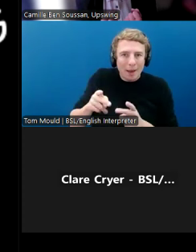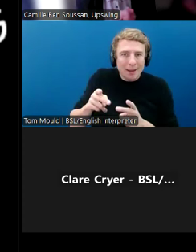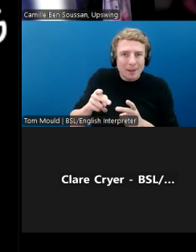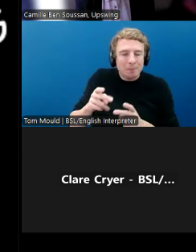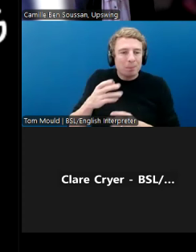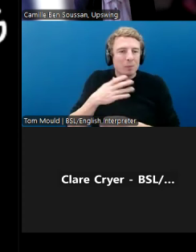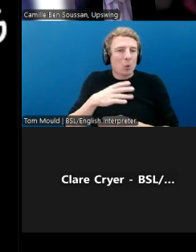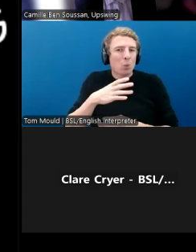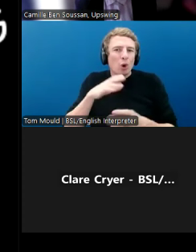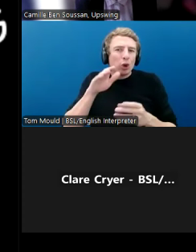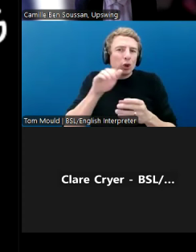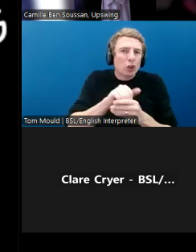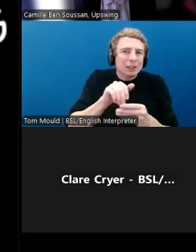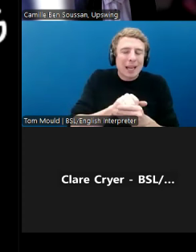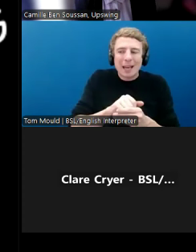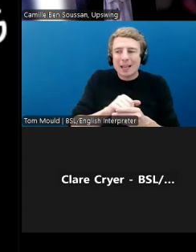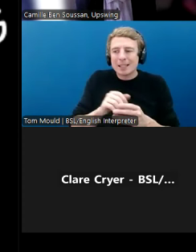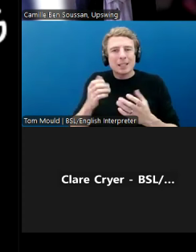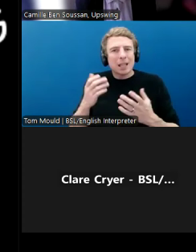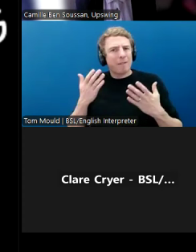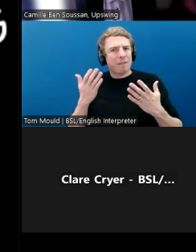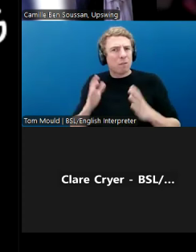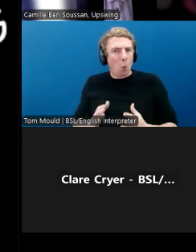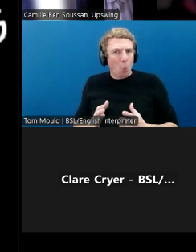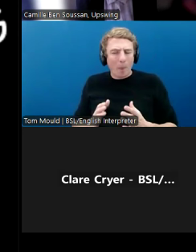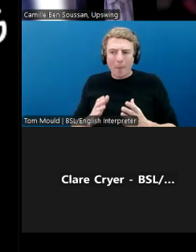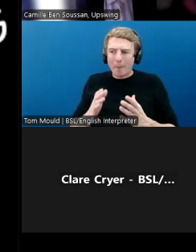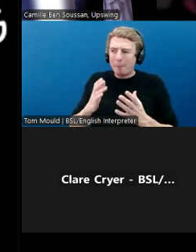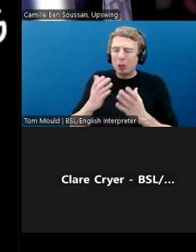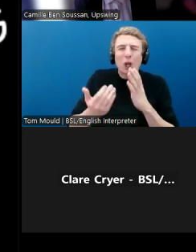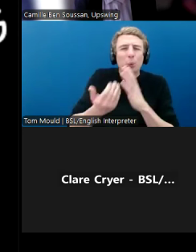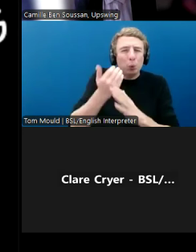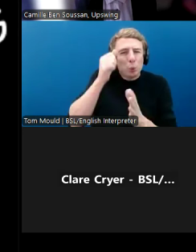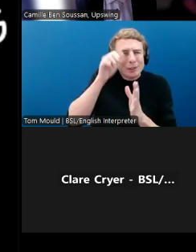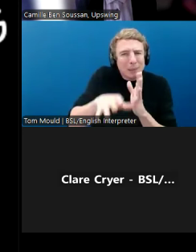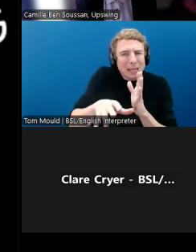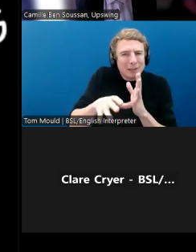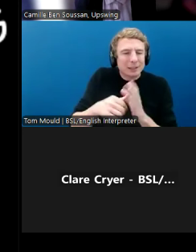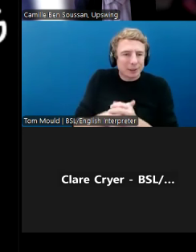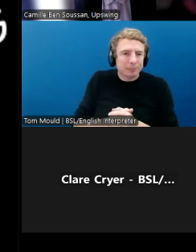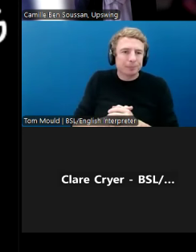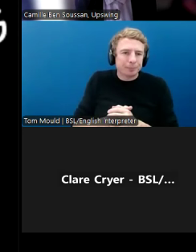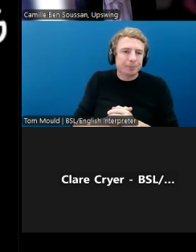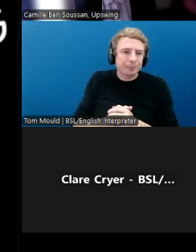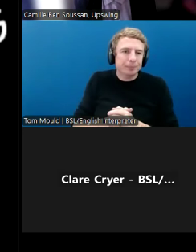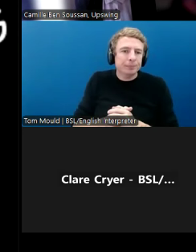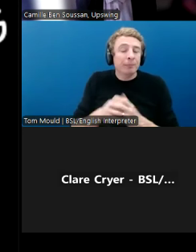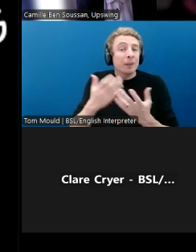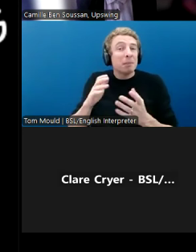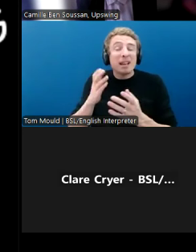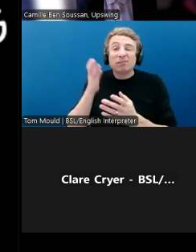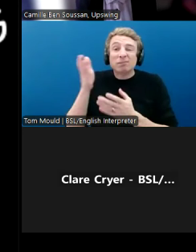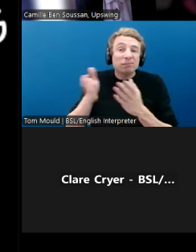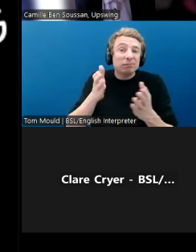action blend together to create unique experiences. We tour to theatres and festivals, but we also perform in the streets,